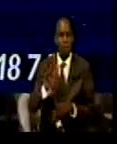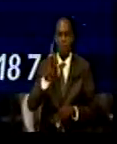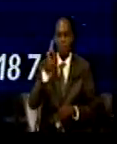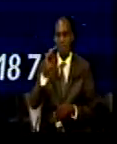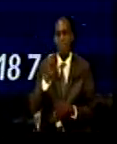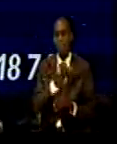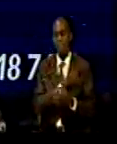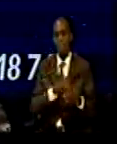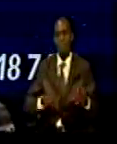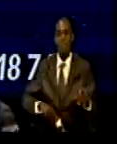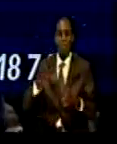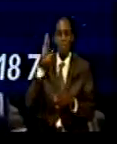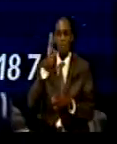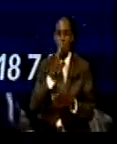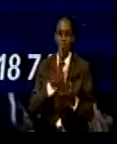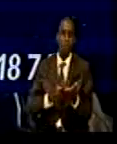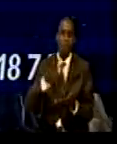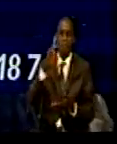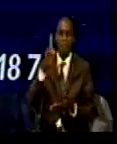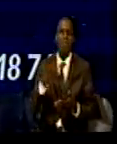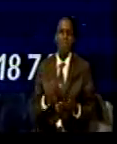glorified.